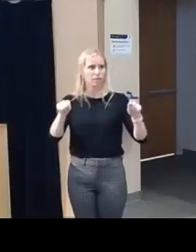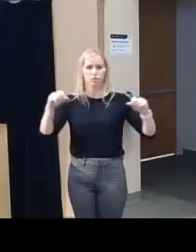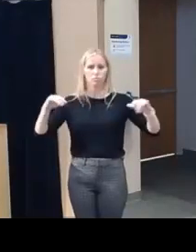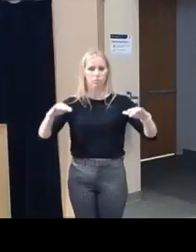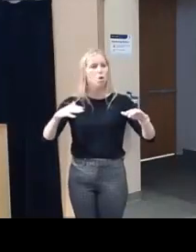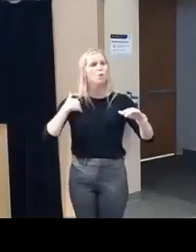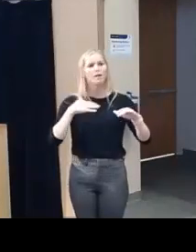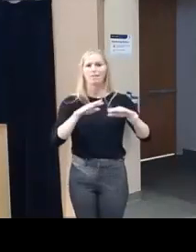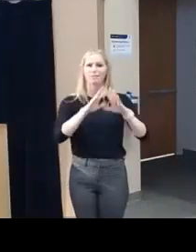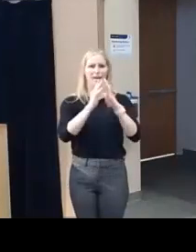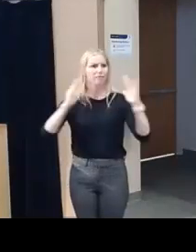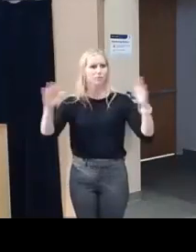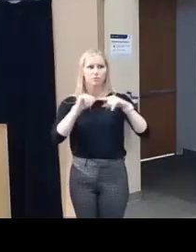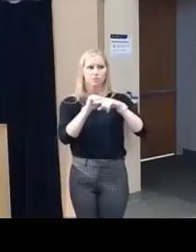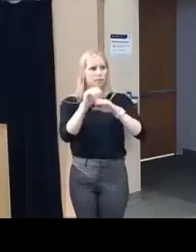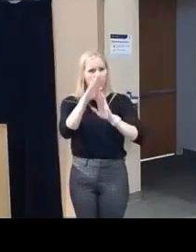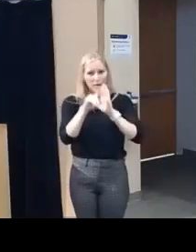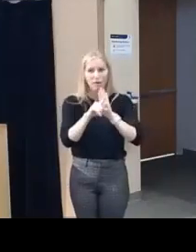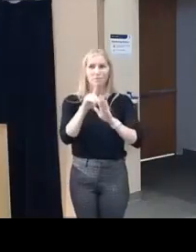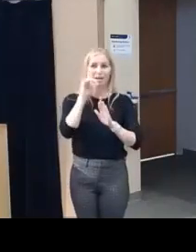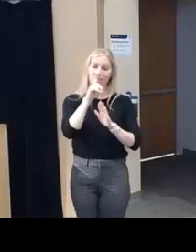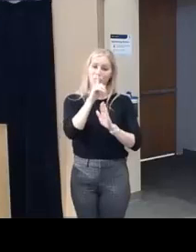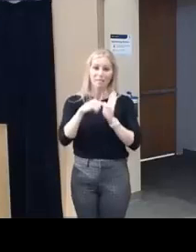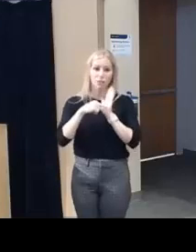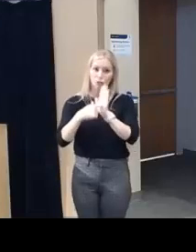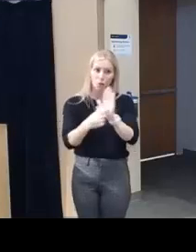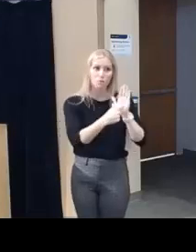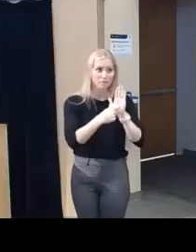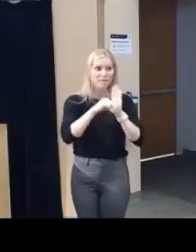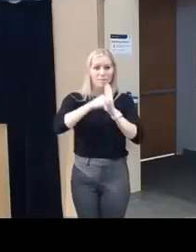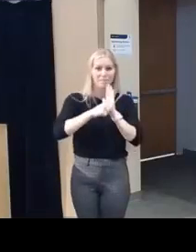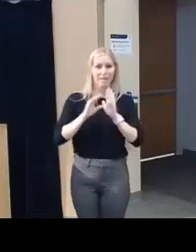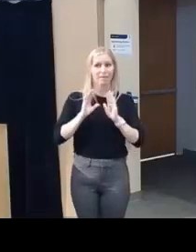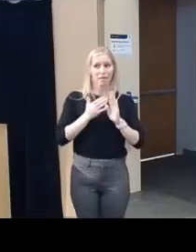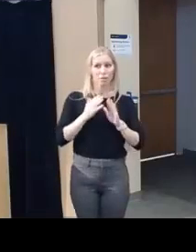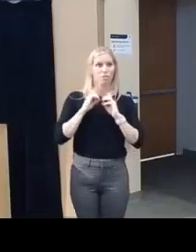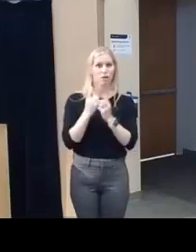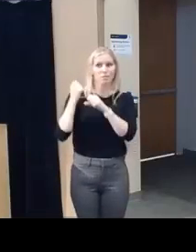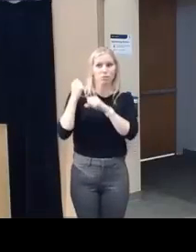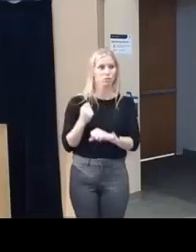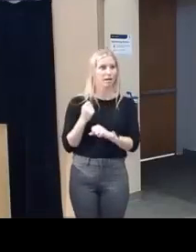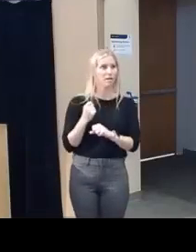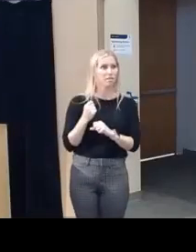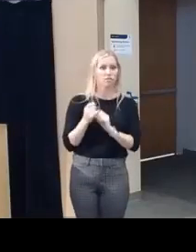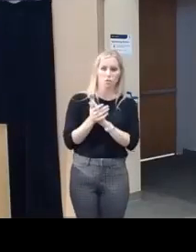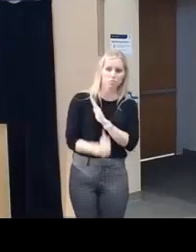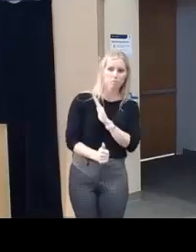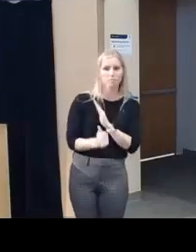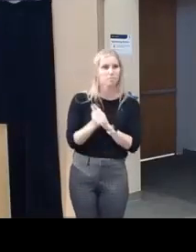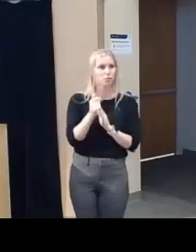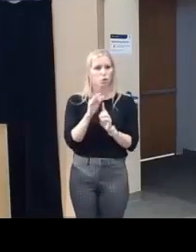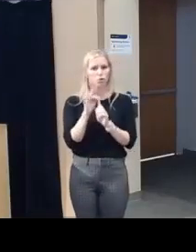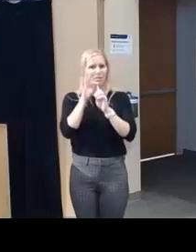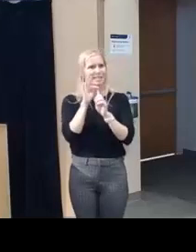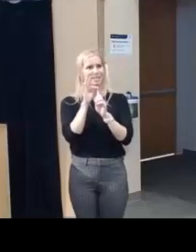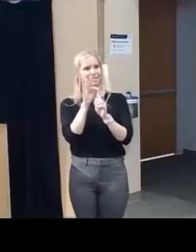again, I think it speaks to the strength of our department as a whole in terms of our really unique place within psychiatry,